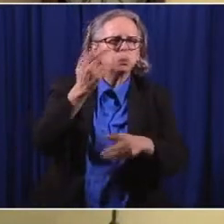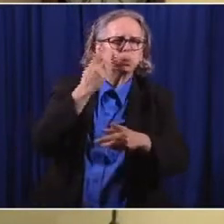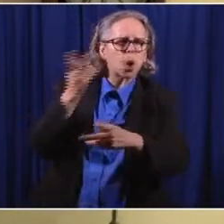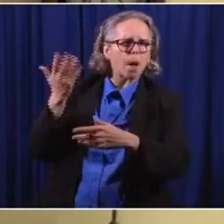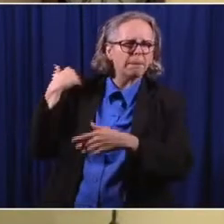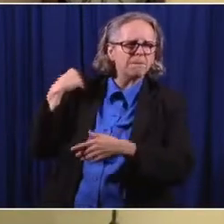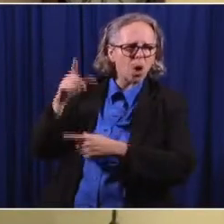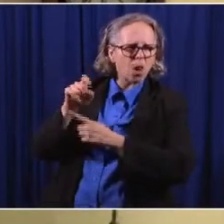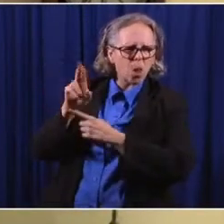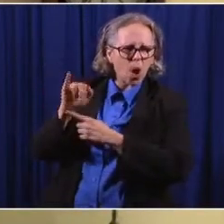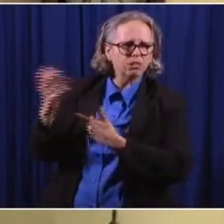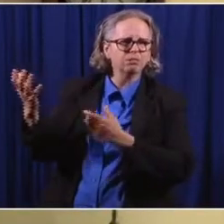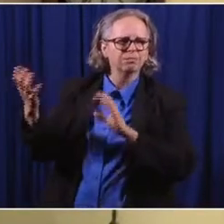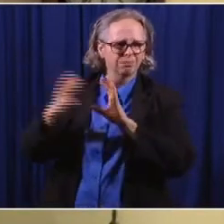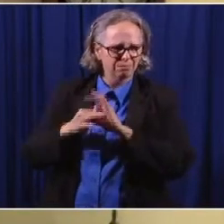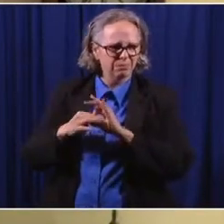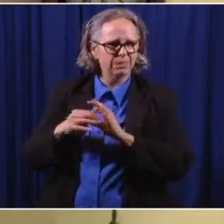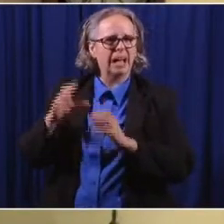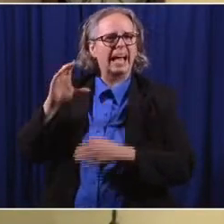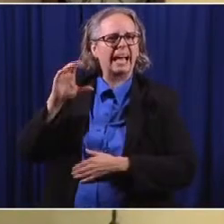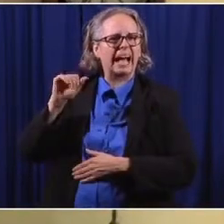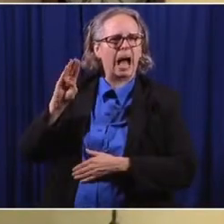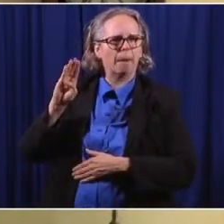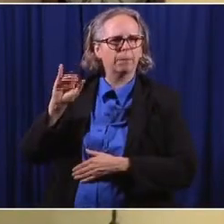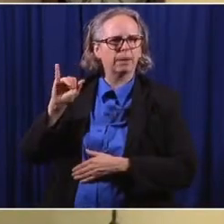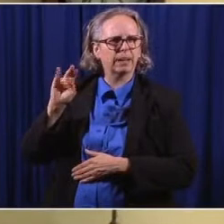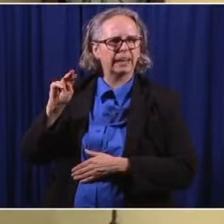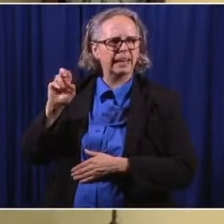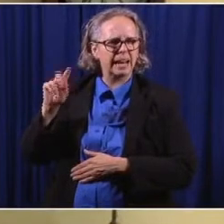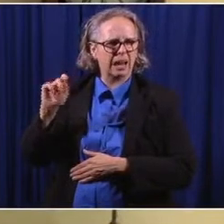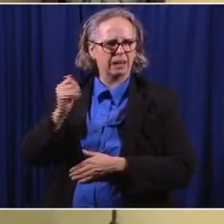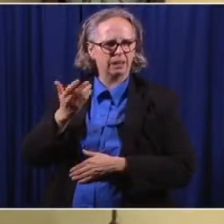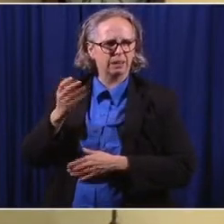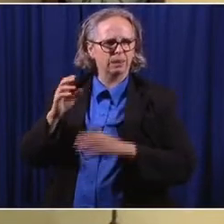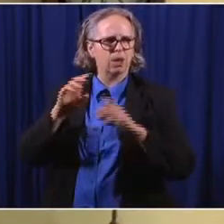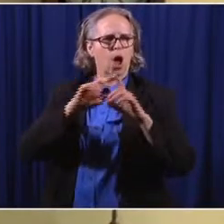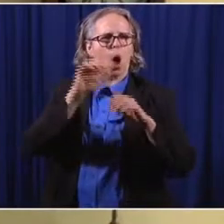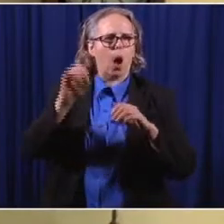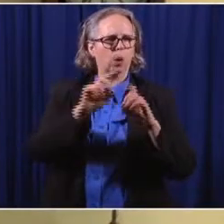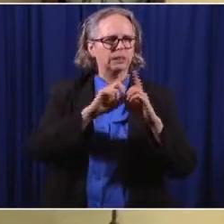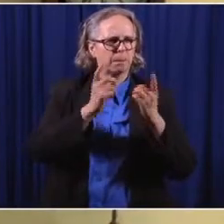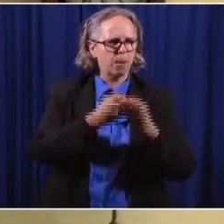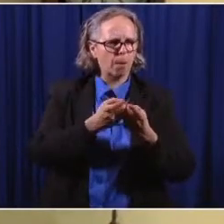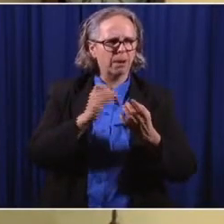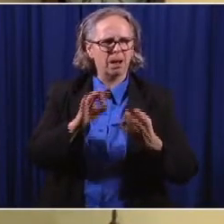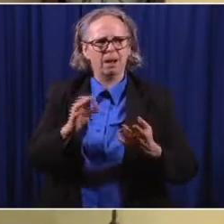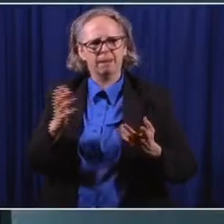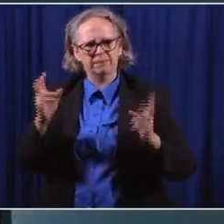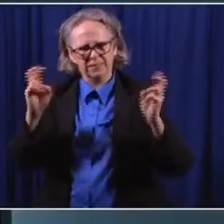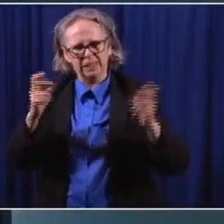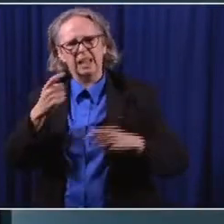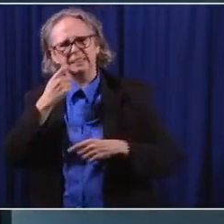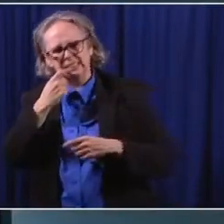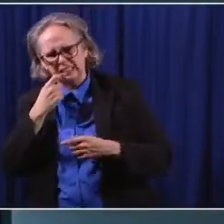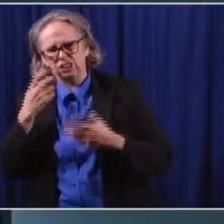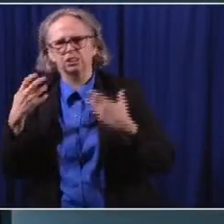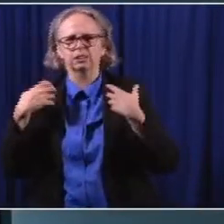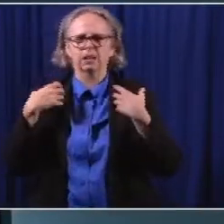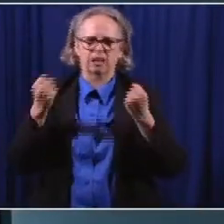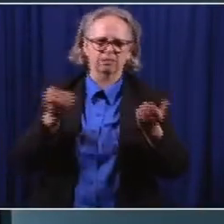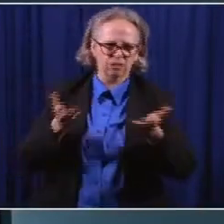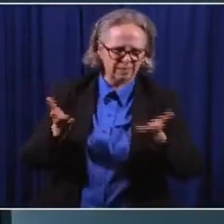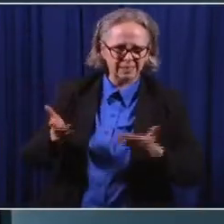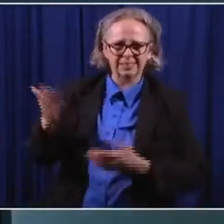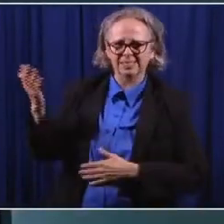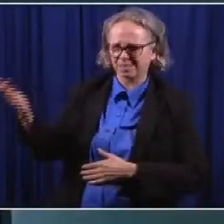cabinet, the Ohio Department of Mental Health and Addiction Services Director, Lori Chris. Lori? Good afternoon, Governor. Thanks for